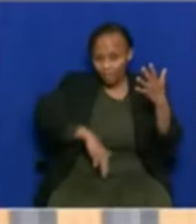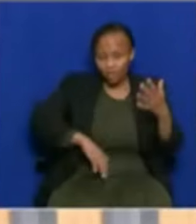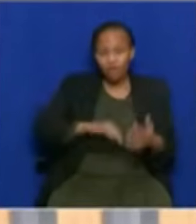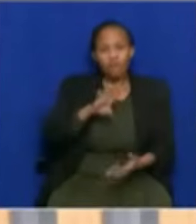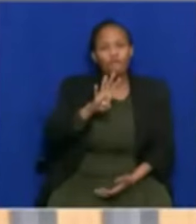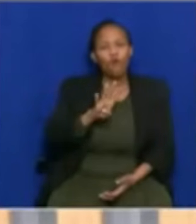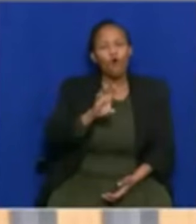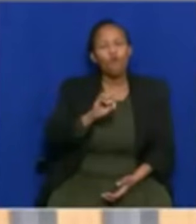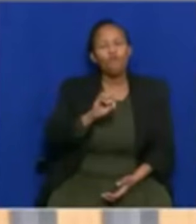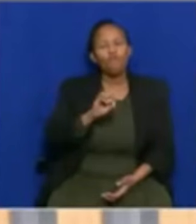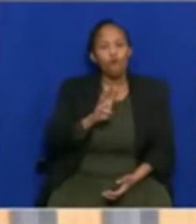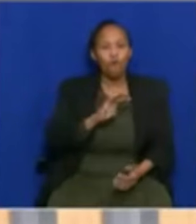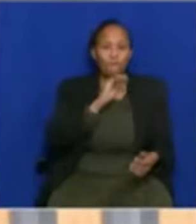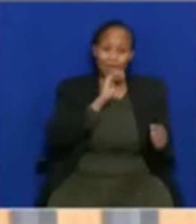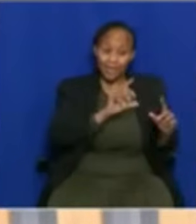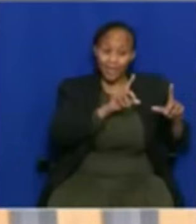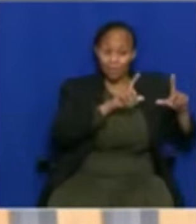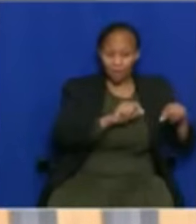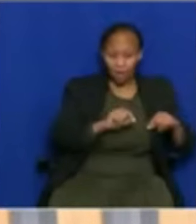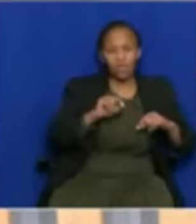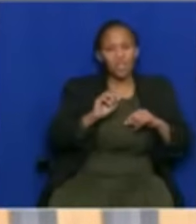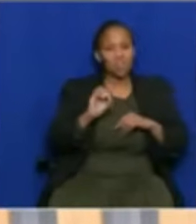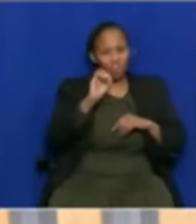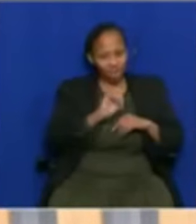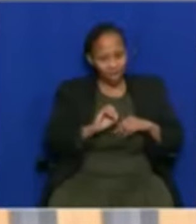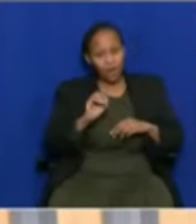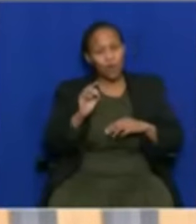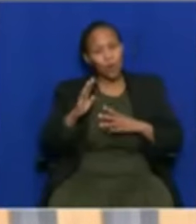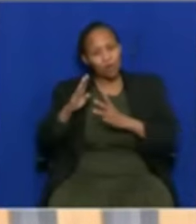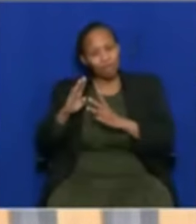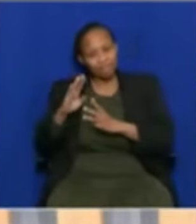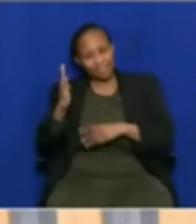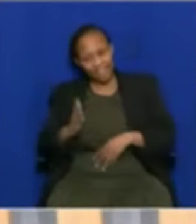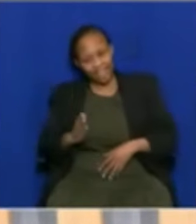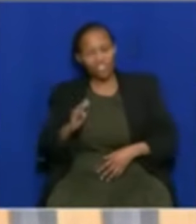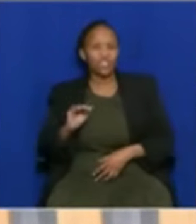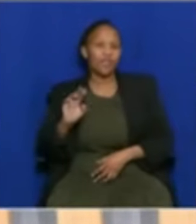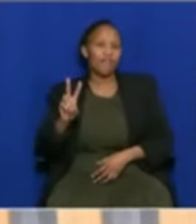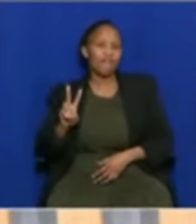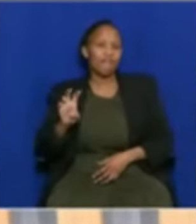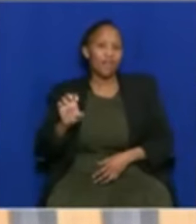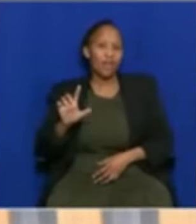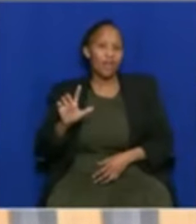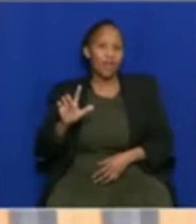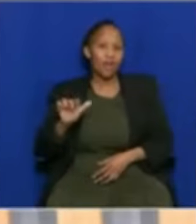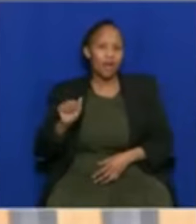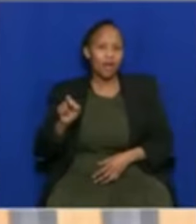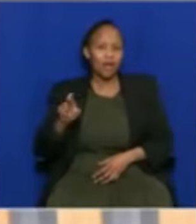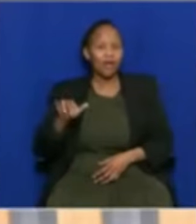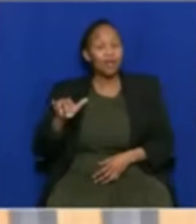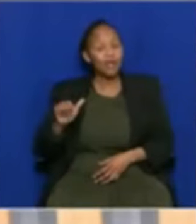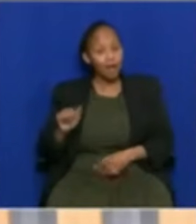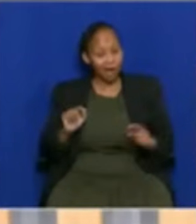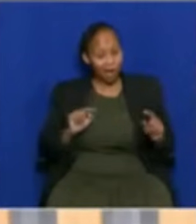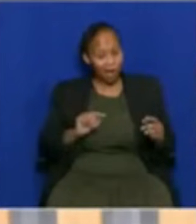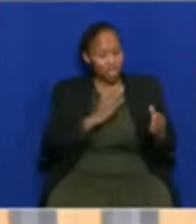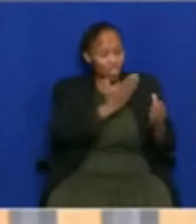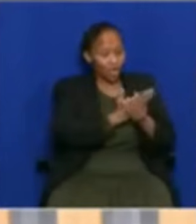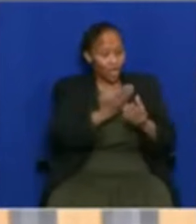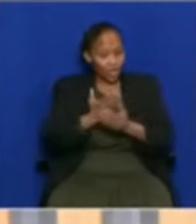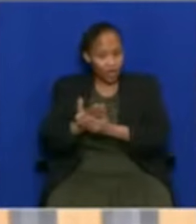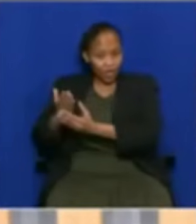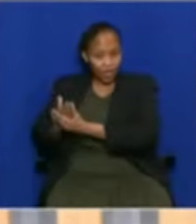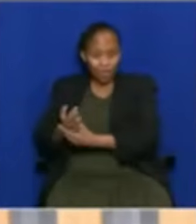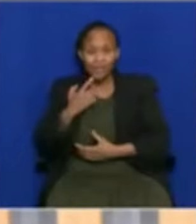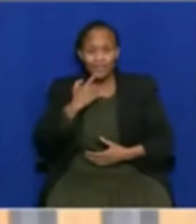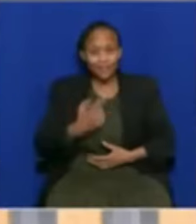Orlando /Valeria, you were saying all there was in those dockets were the A1 statements.